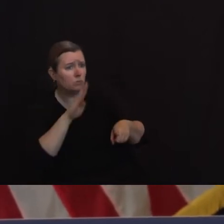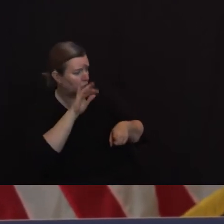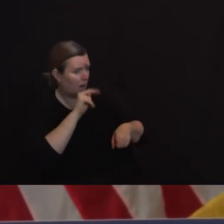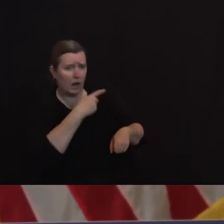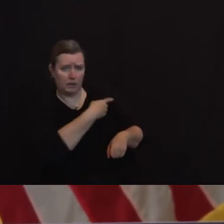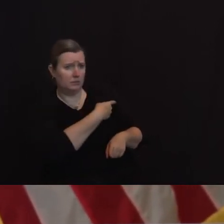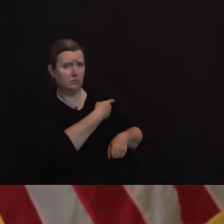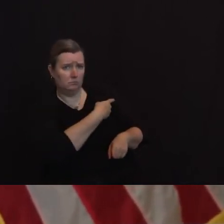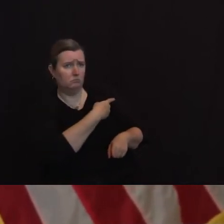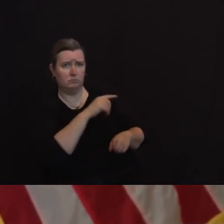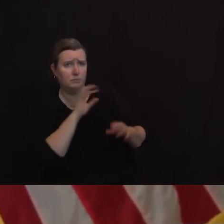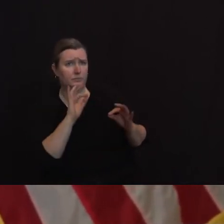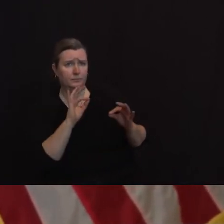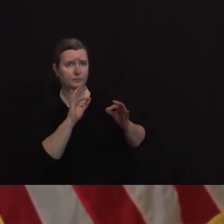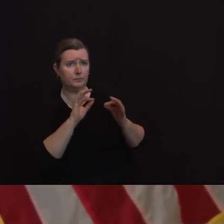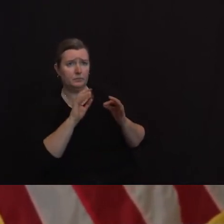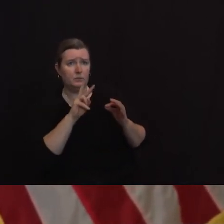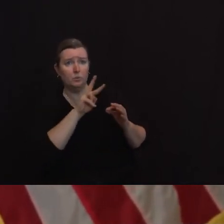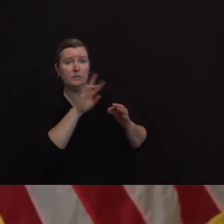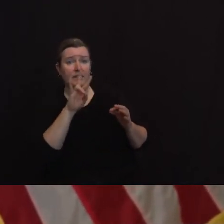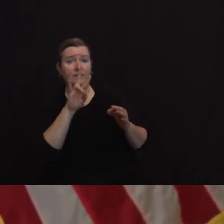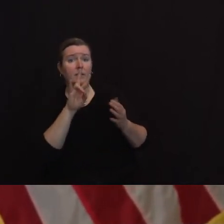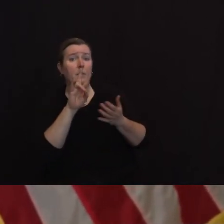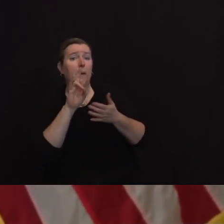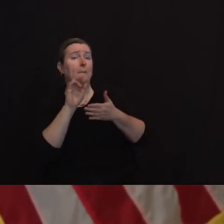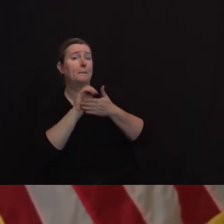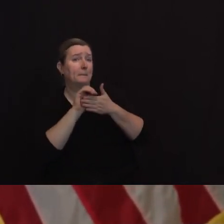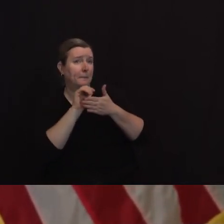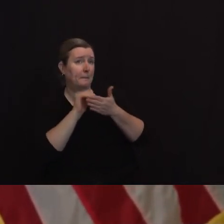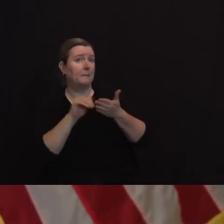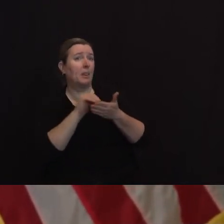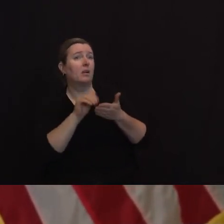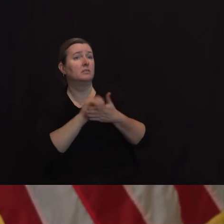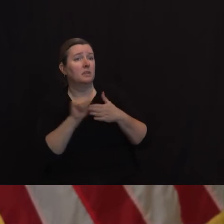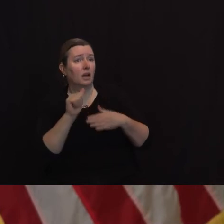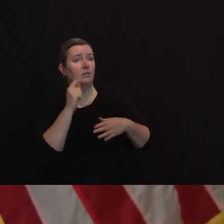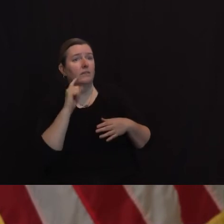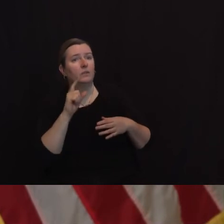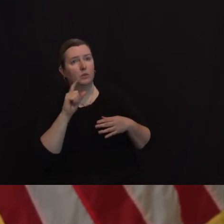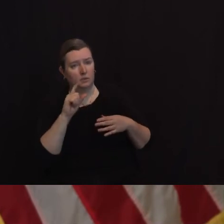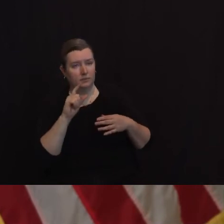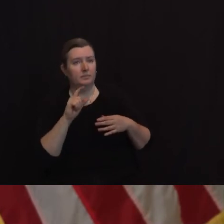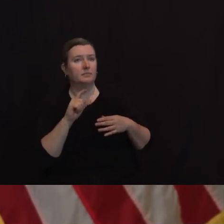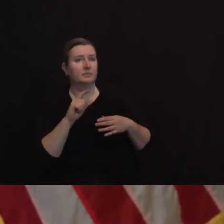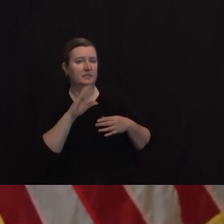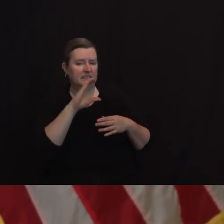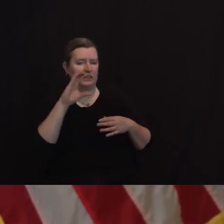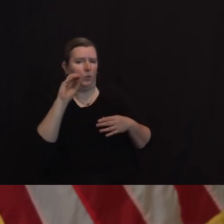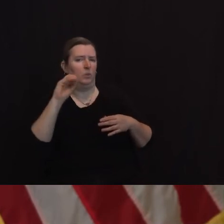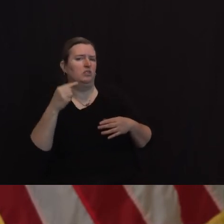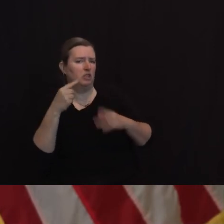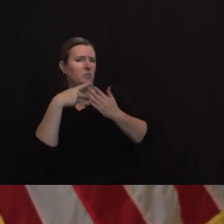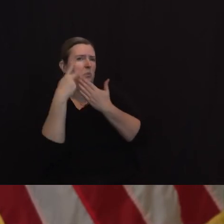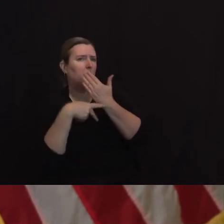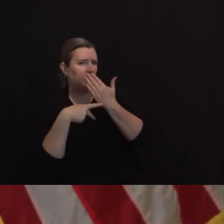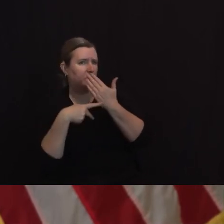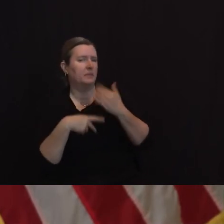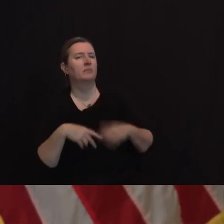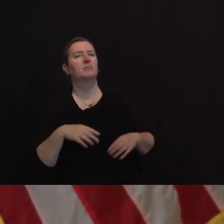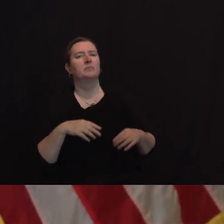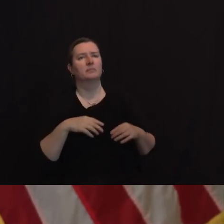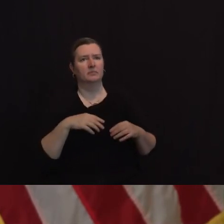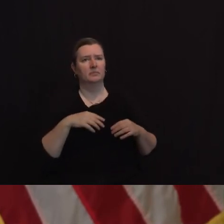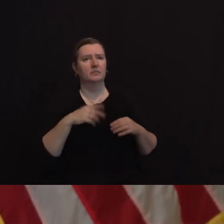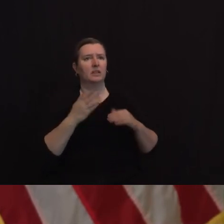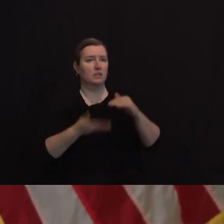there's a $27 million increase in CCOG, $50 million increase to establish the Garden State Guarantee. So